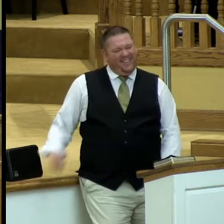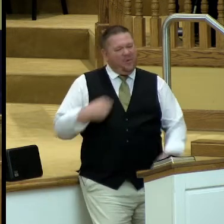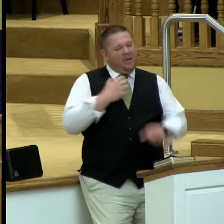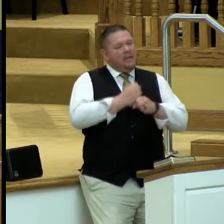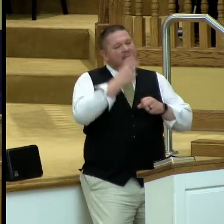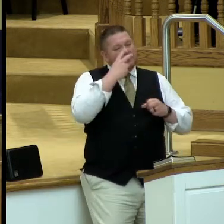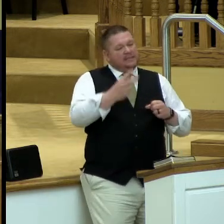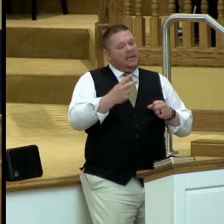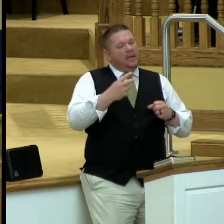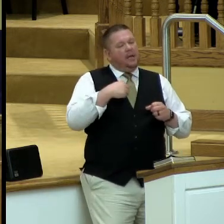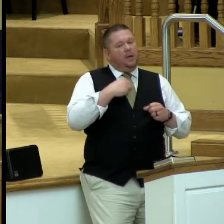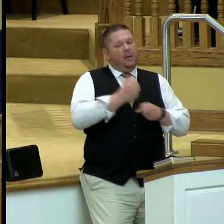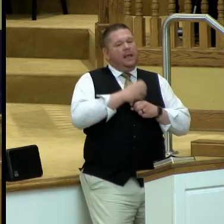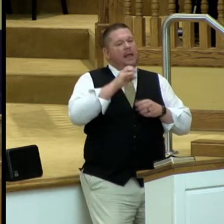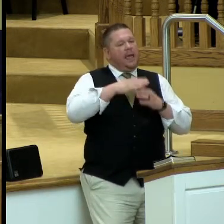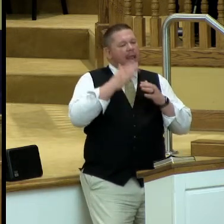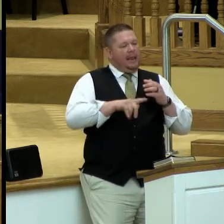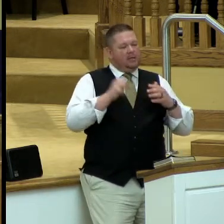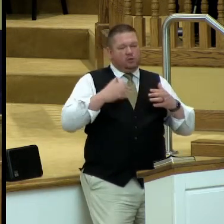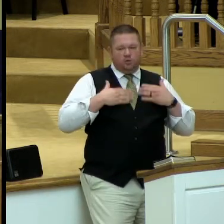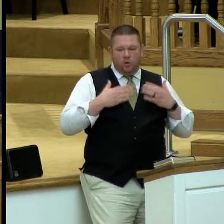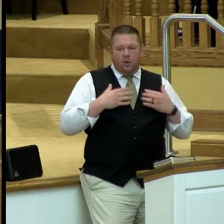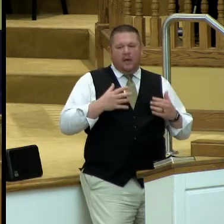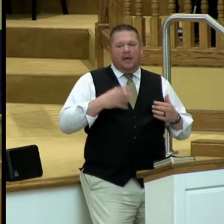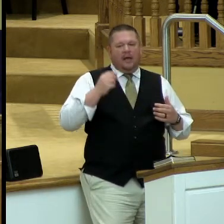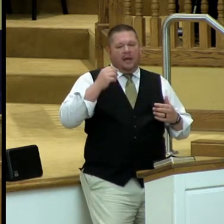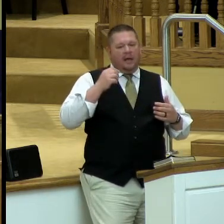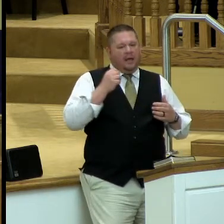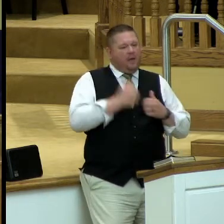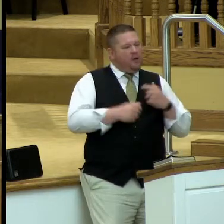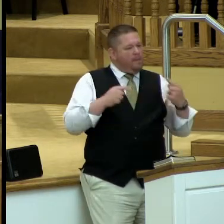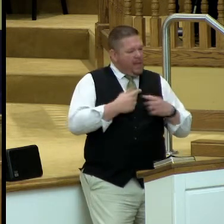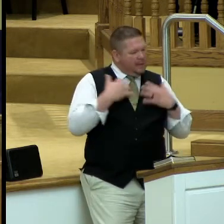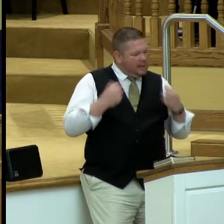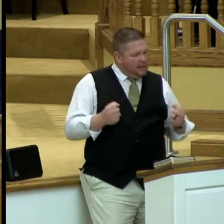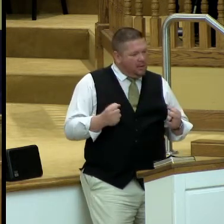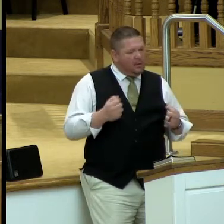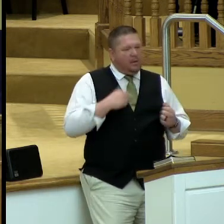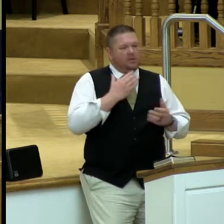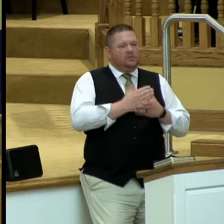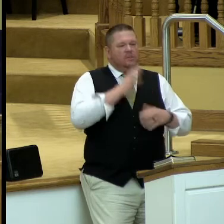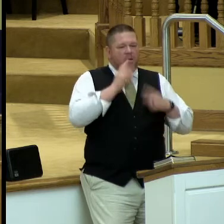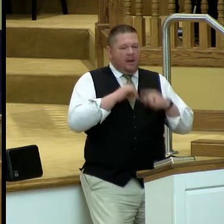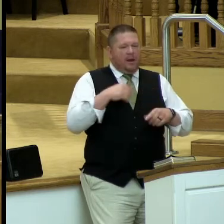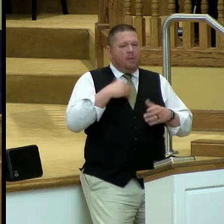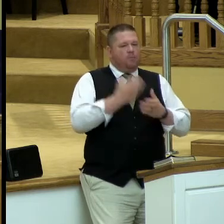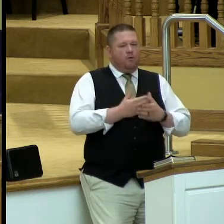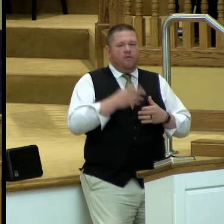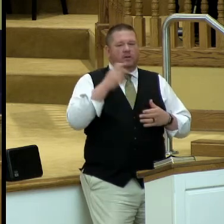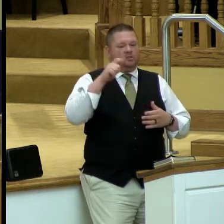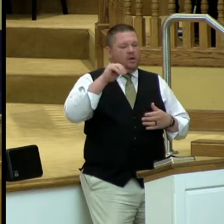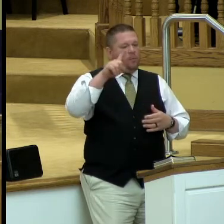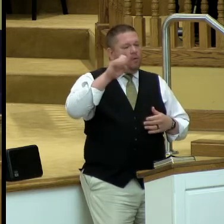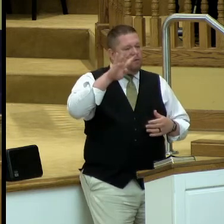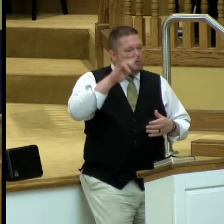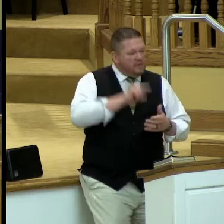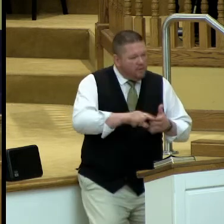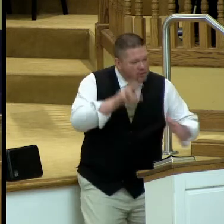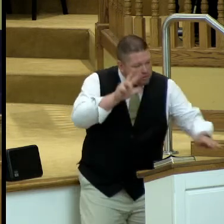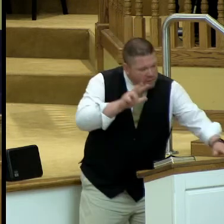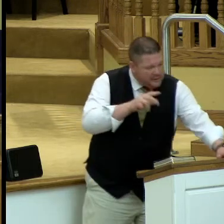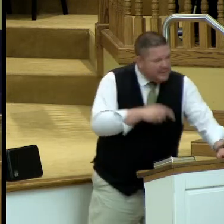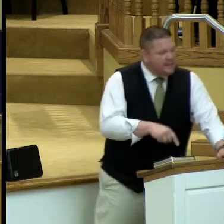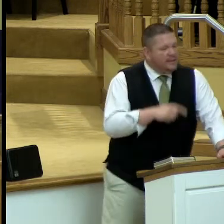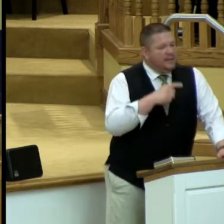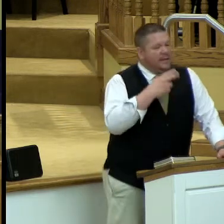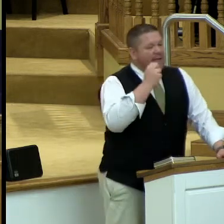We get to see that we get endless joy. Every pain healed. I'll stop talking about it and I'll prove it. Psalm 147 verse